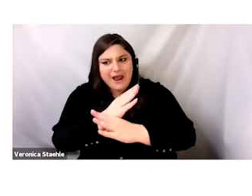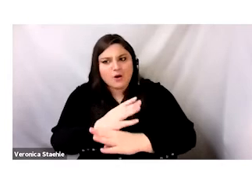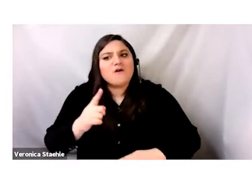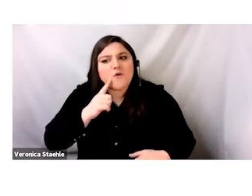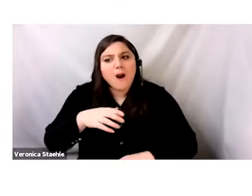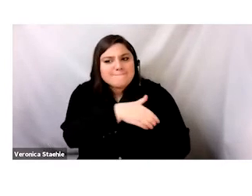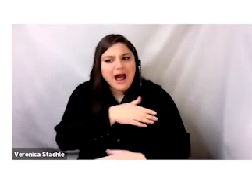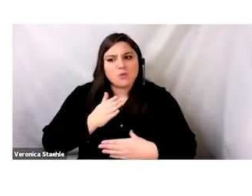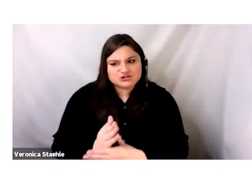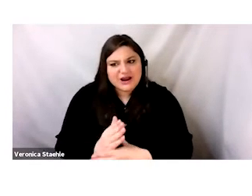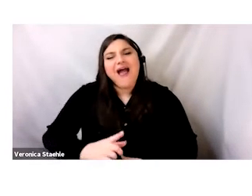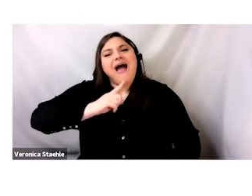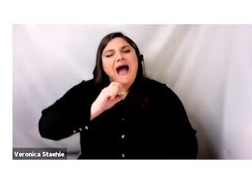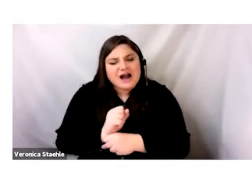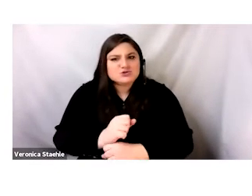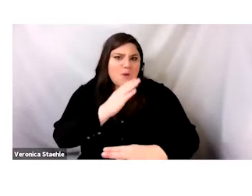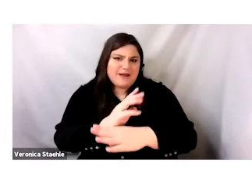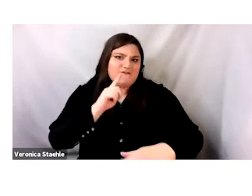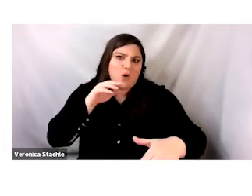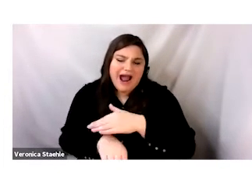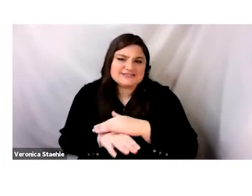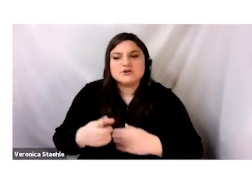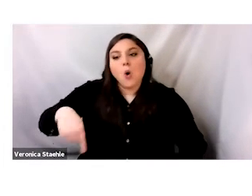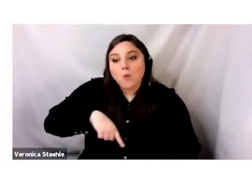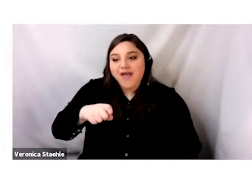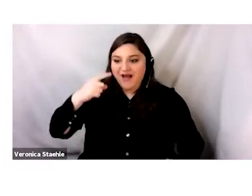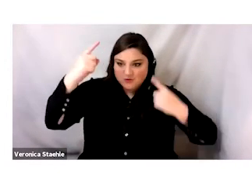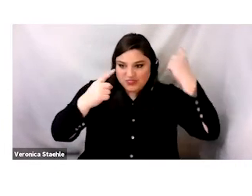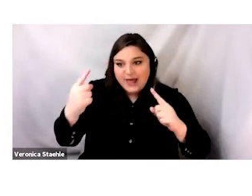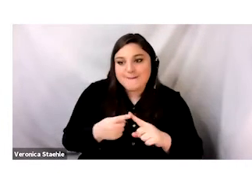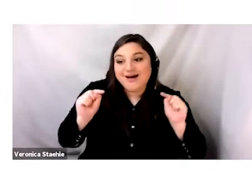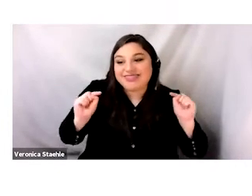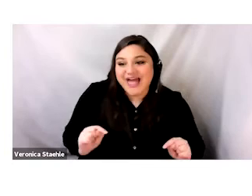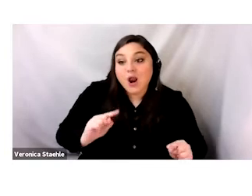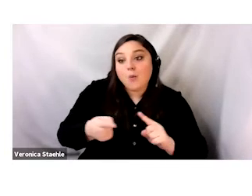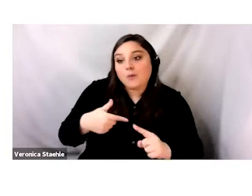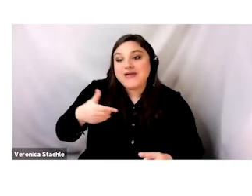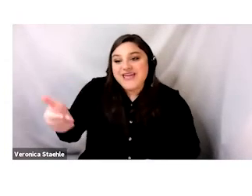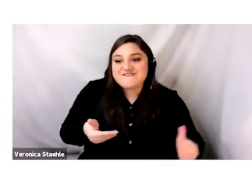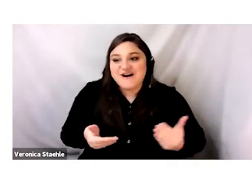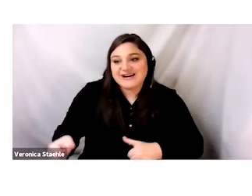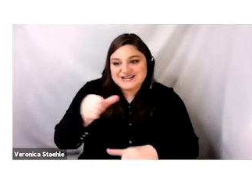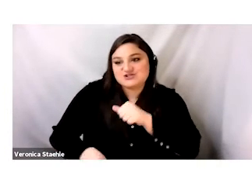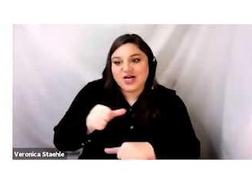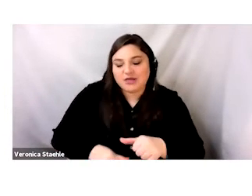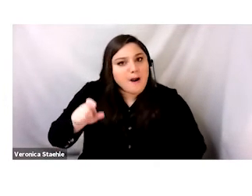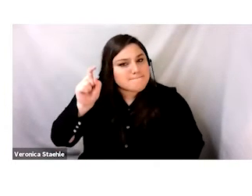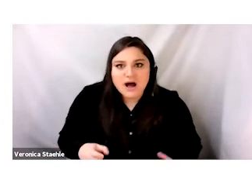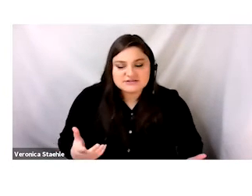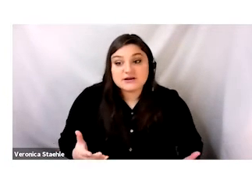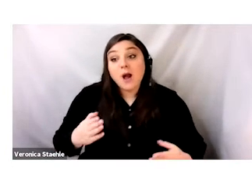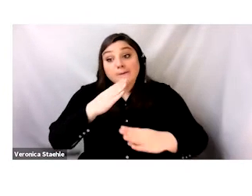that we have to think about when we are designing the invitation to actually engage and work with one another. There could be barriers